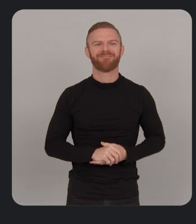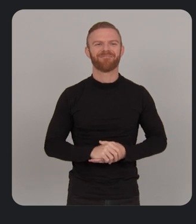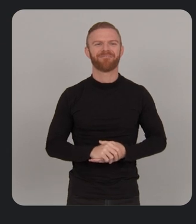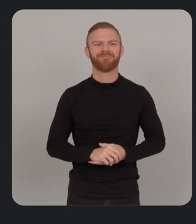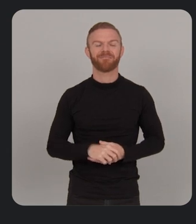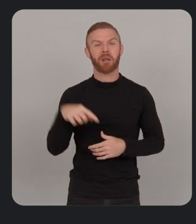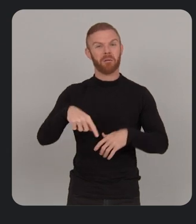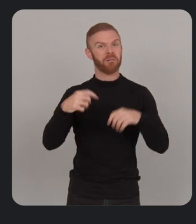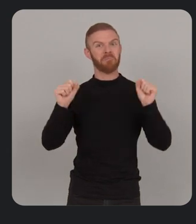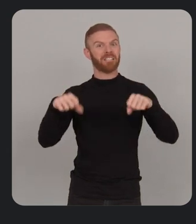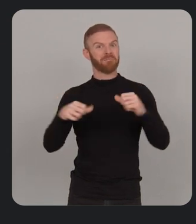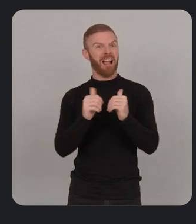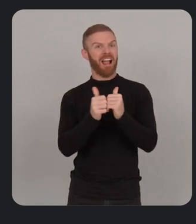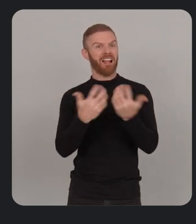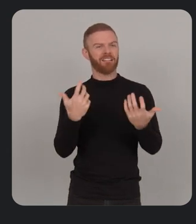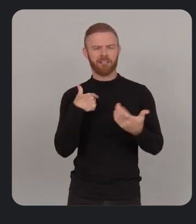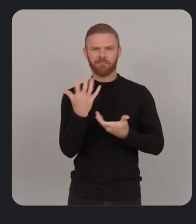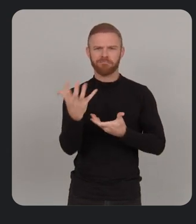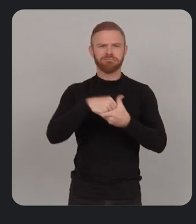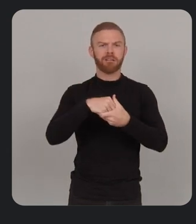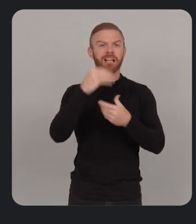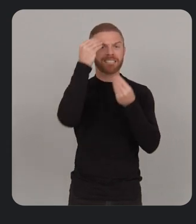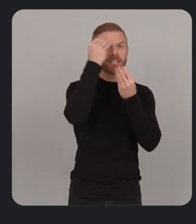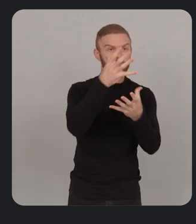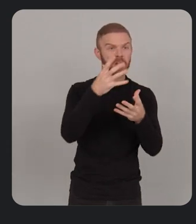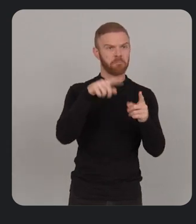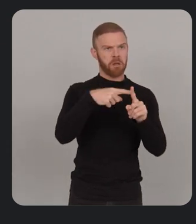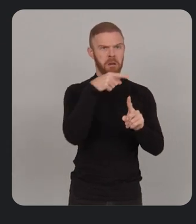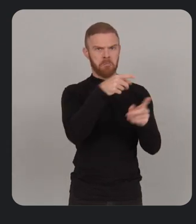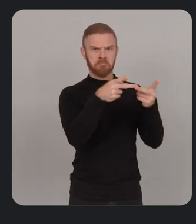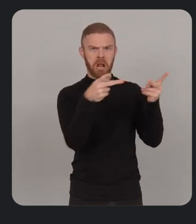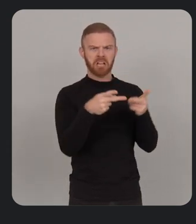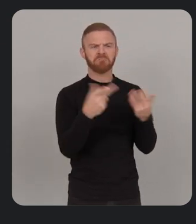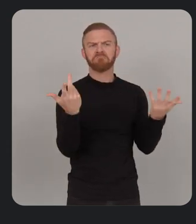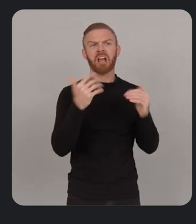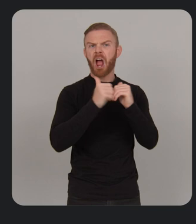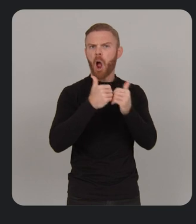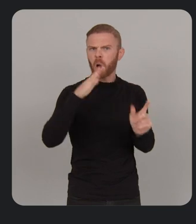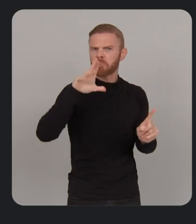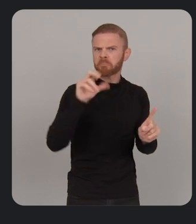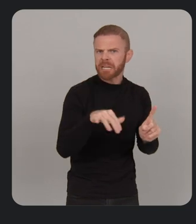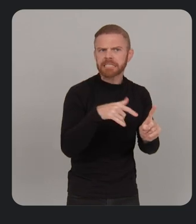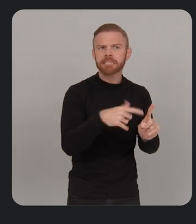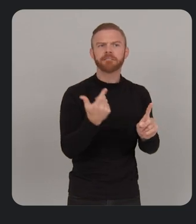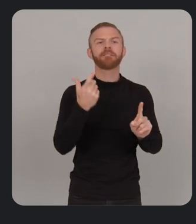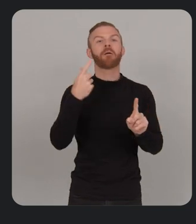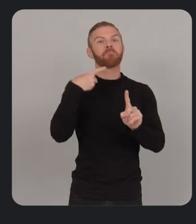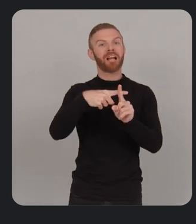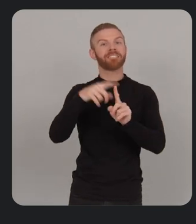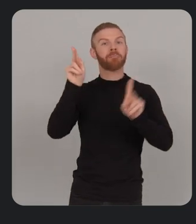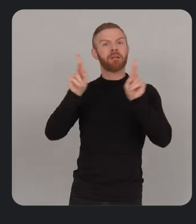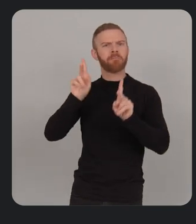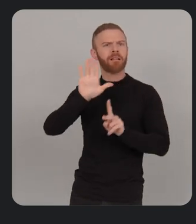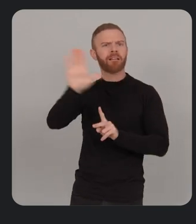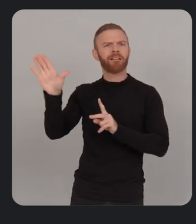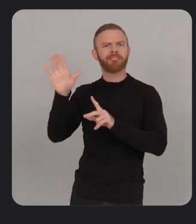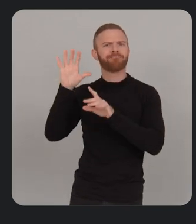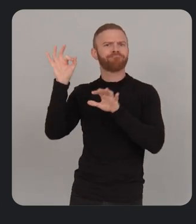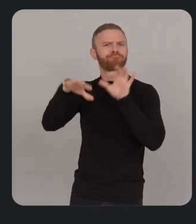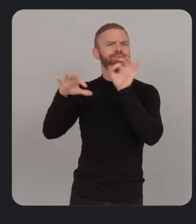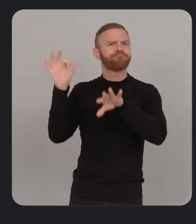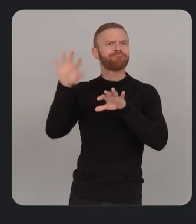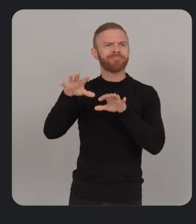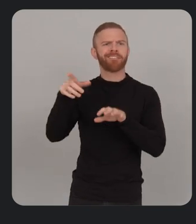This is possible because we combine information about a place, like how busy it is, with insights from people like you,